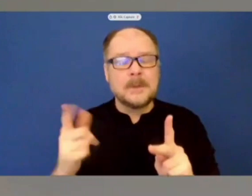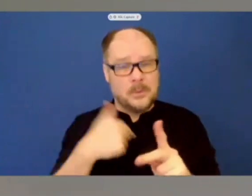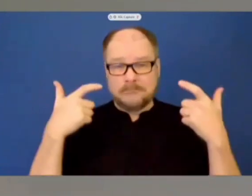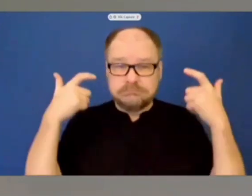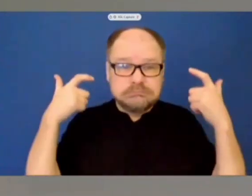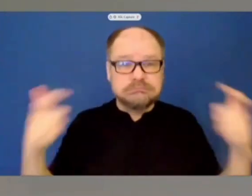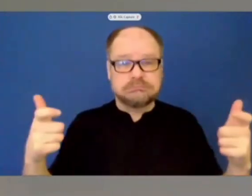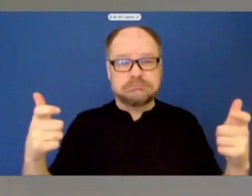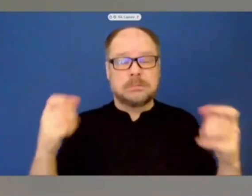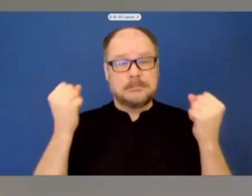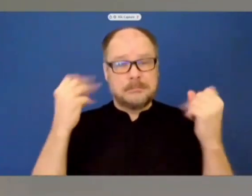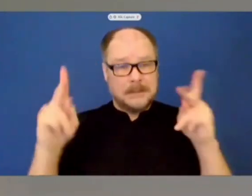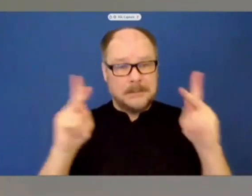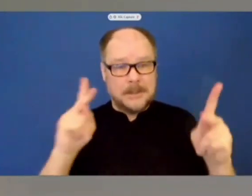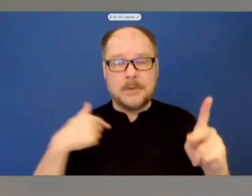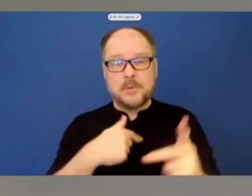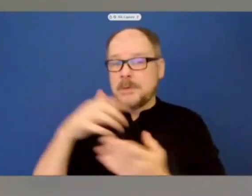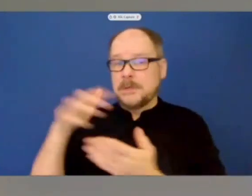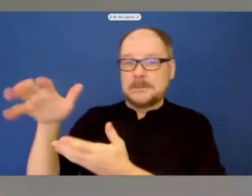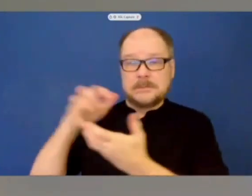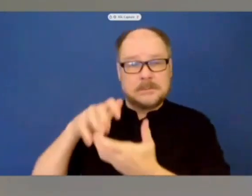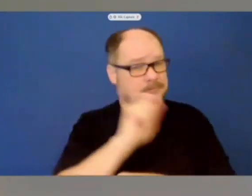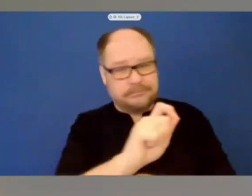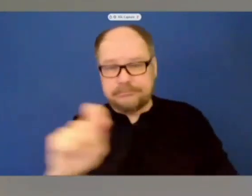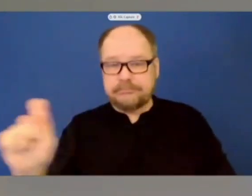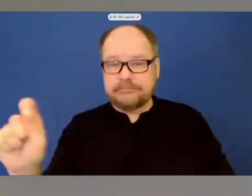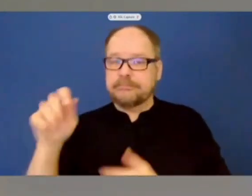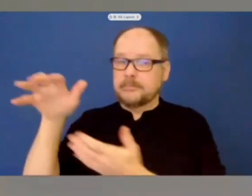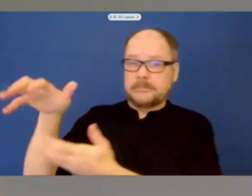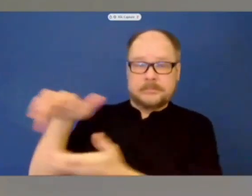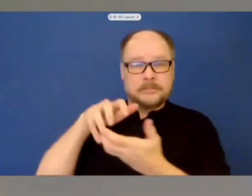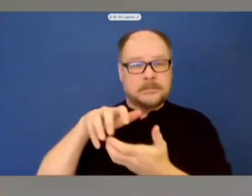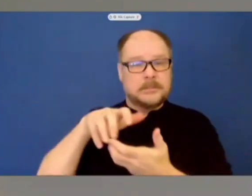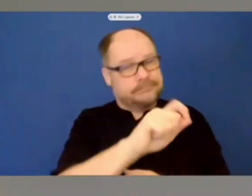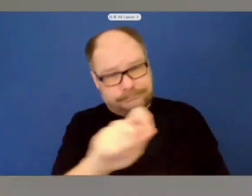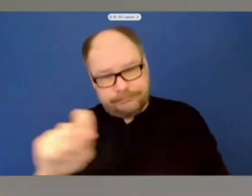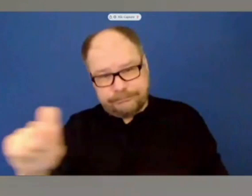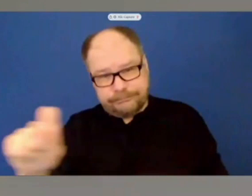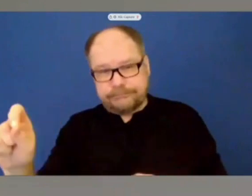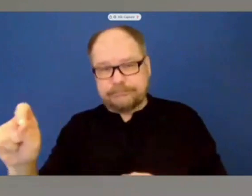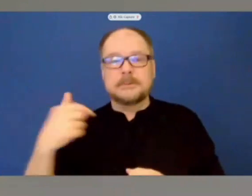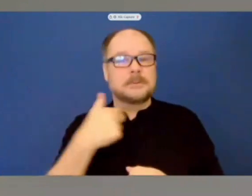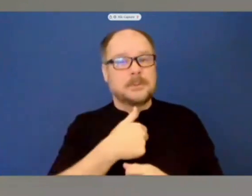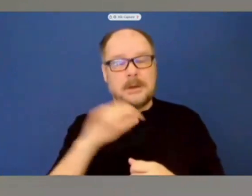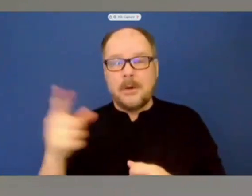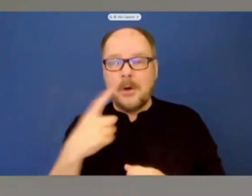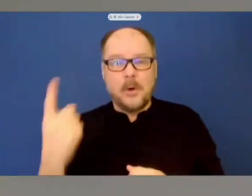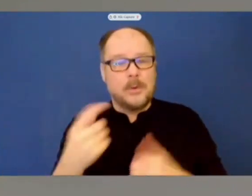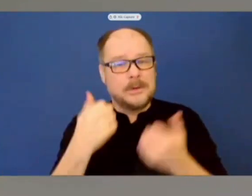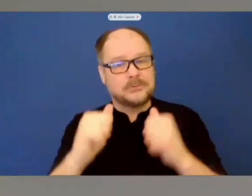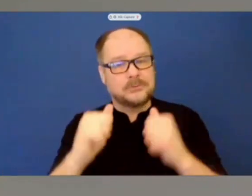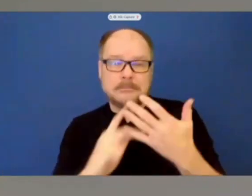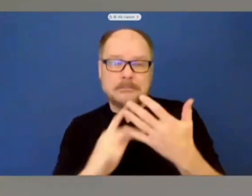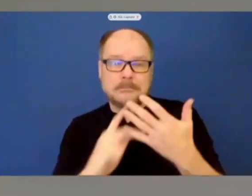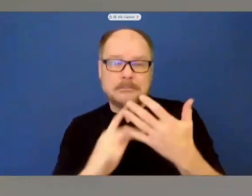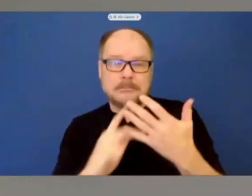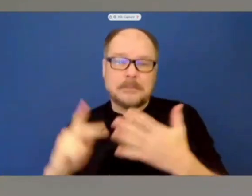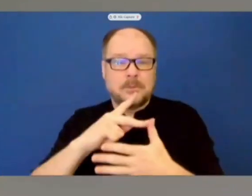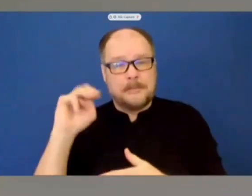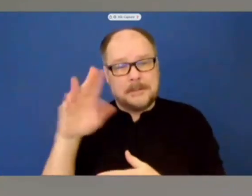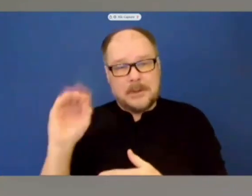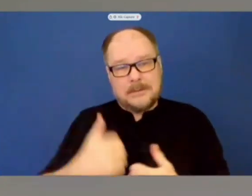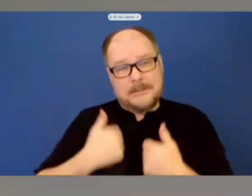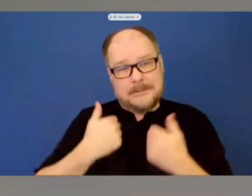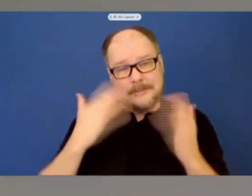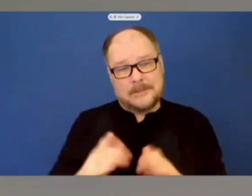vaccine out there that we can get, and we're doing everything we can to try to prioritize Mecklenburg County residents with that vaccine right now.